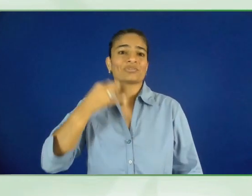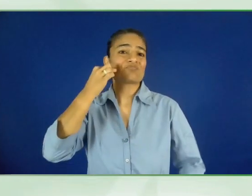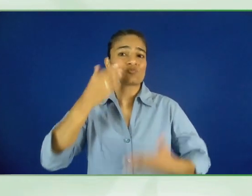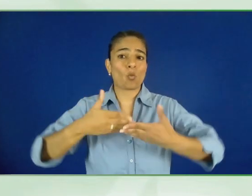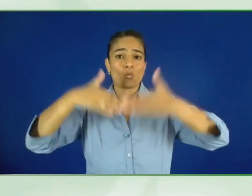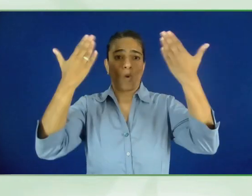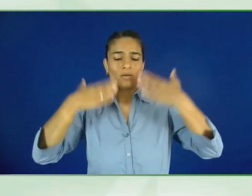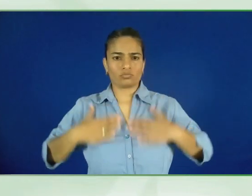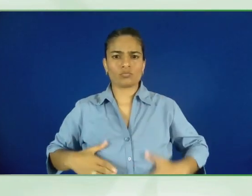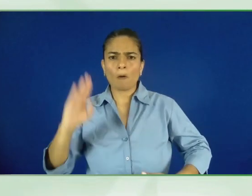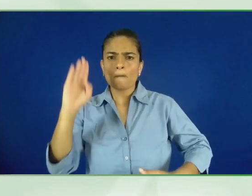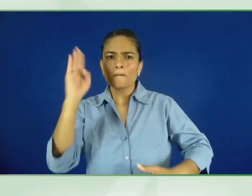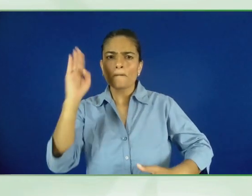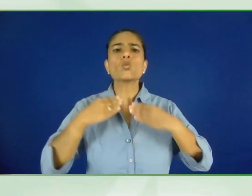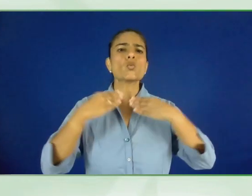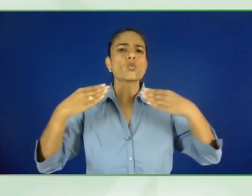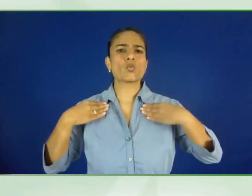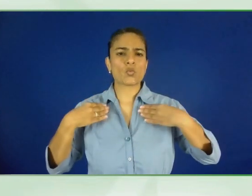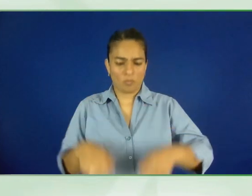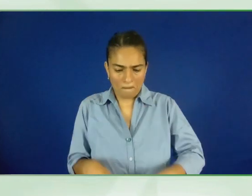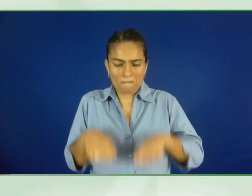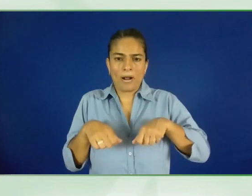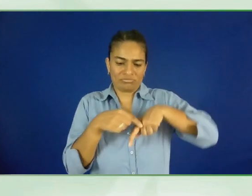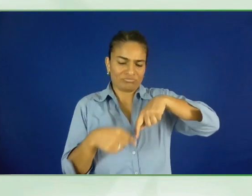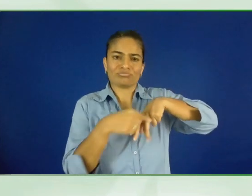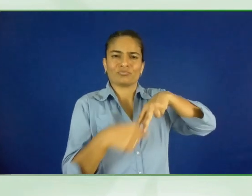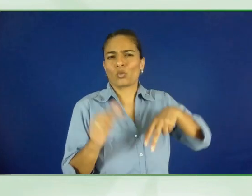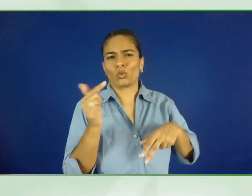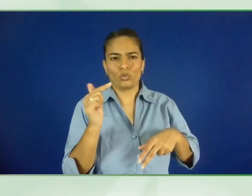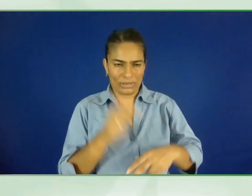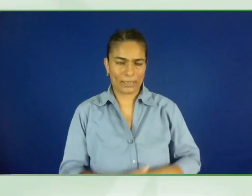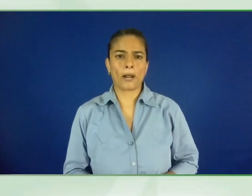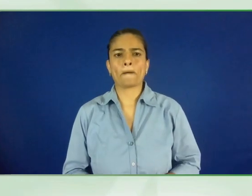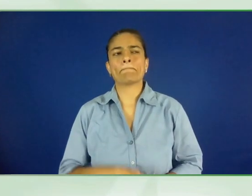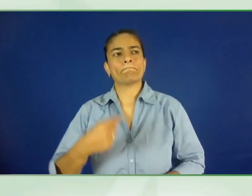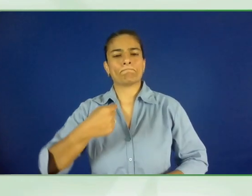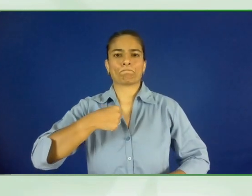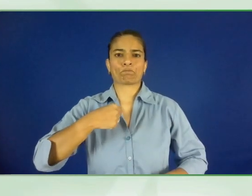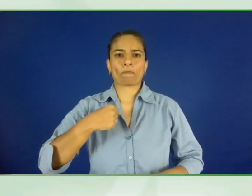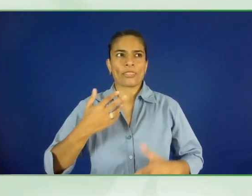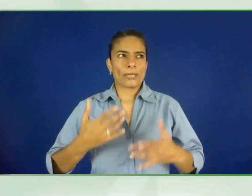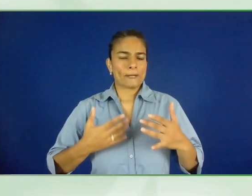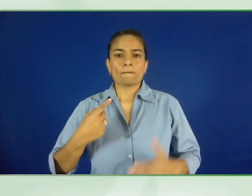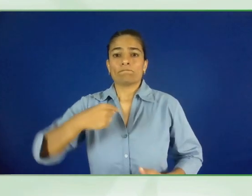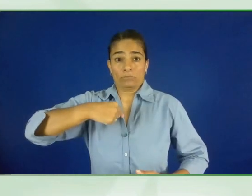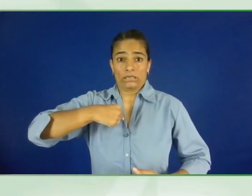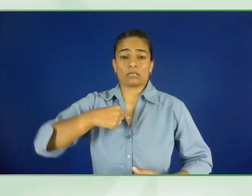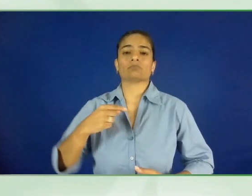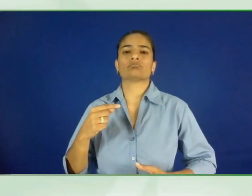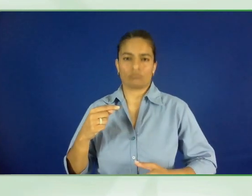I'm a youth representative of EFHOH at this conference, and I'm also vice chairman